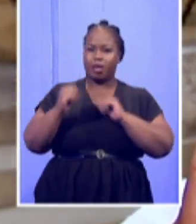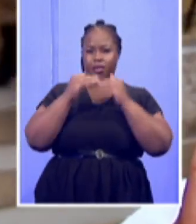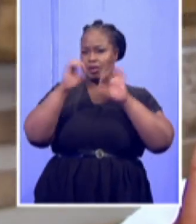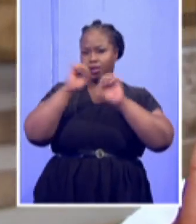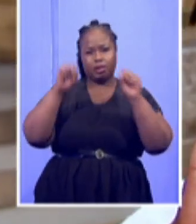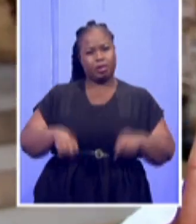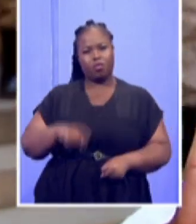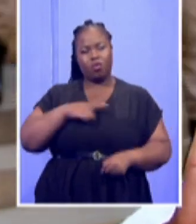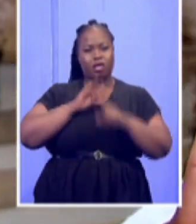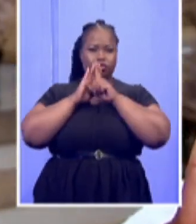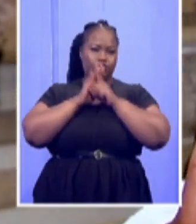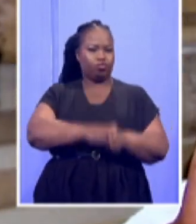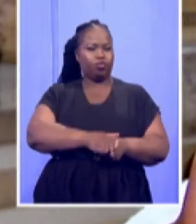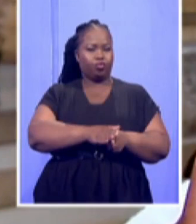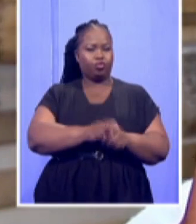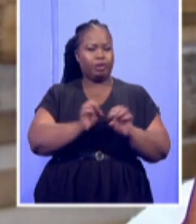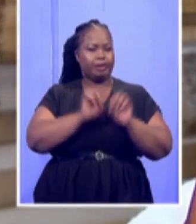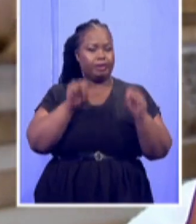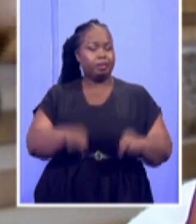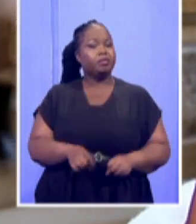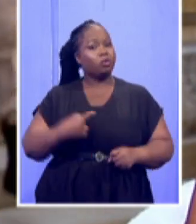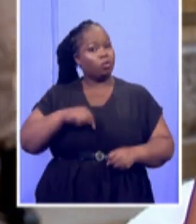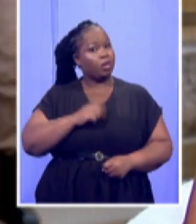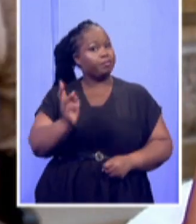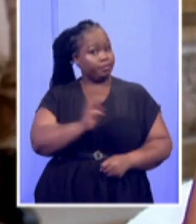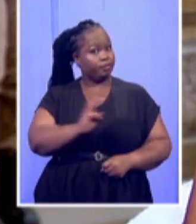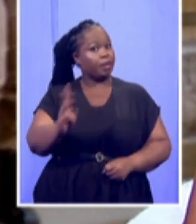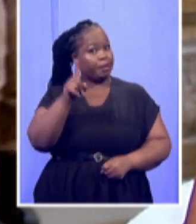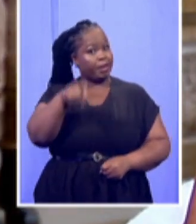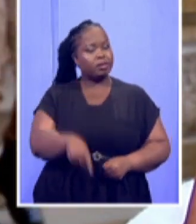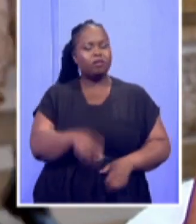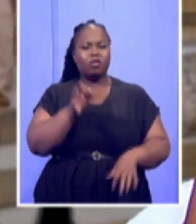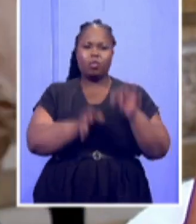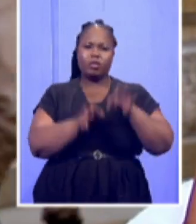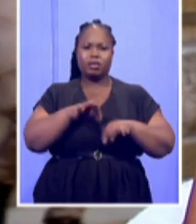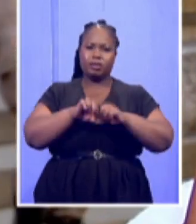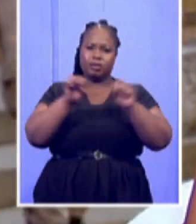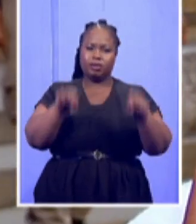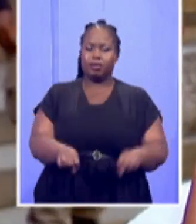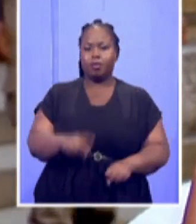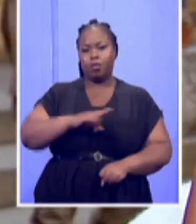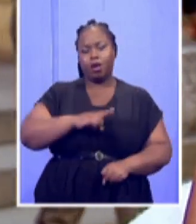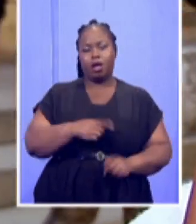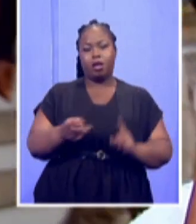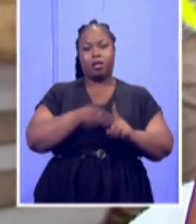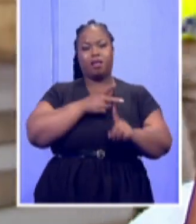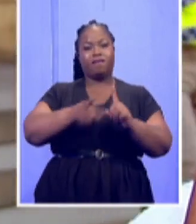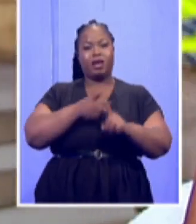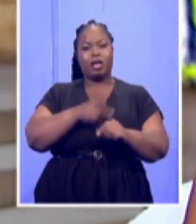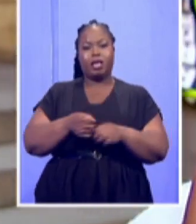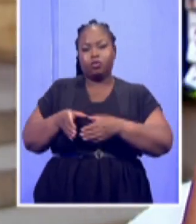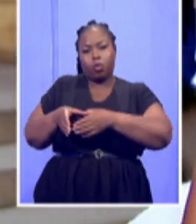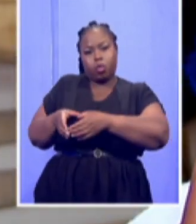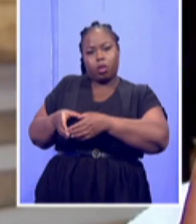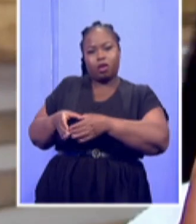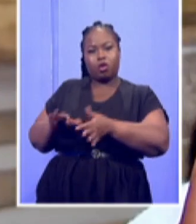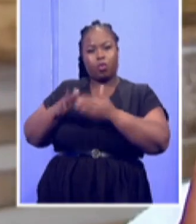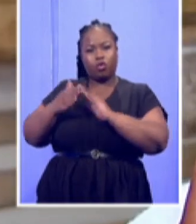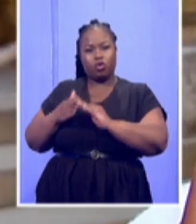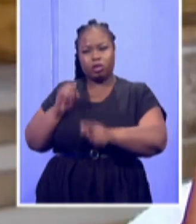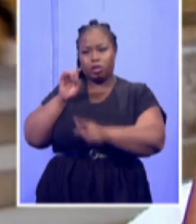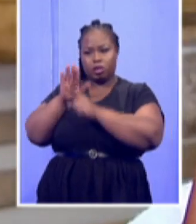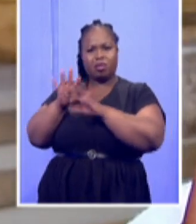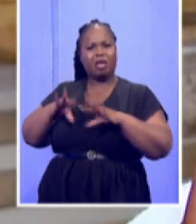sign of an oppressive system, and we must be very cautious of political systems where violence towards minority communities is